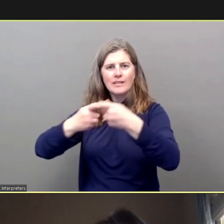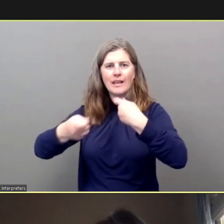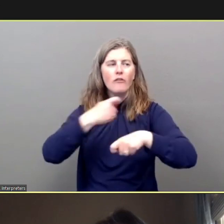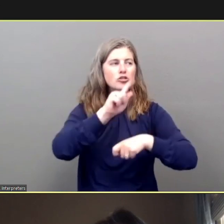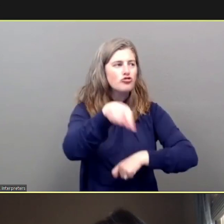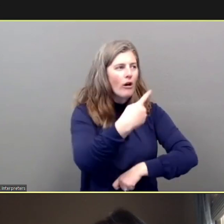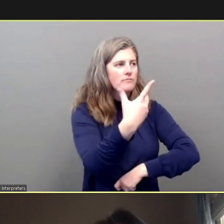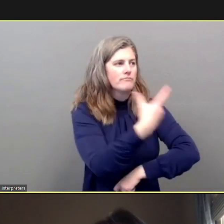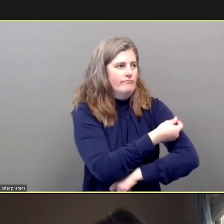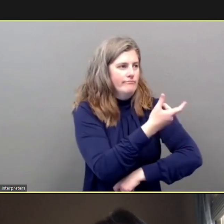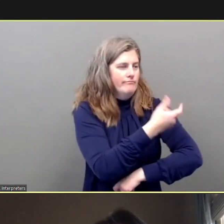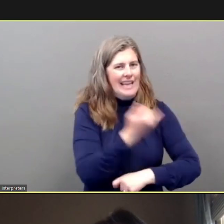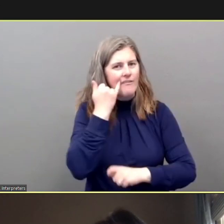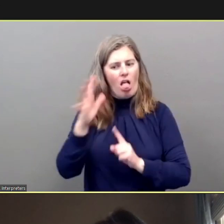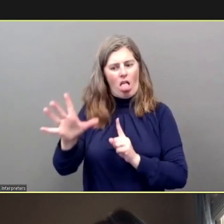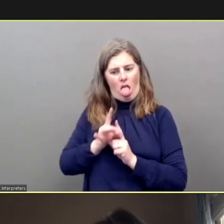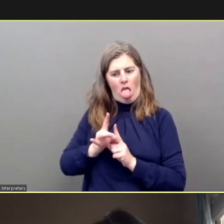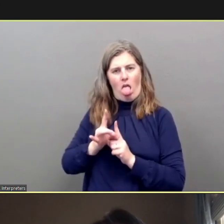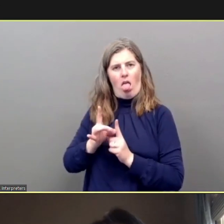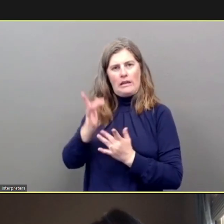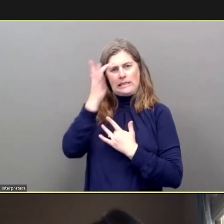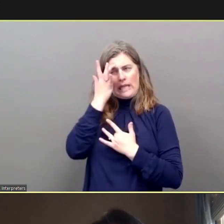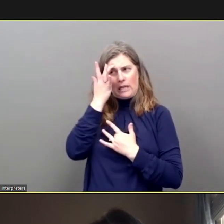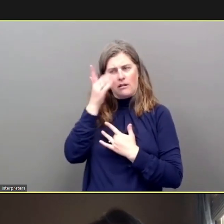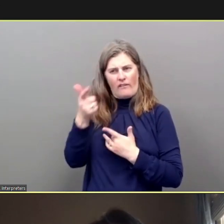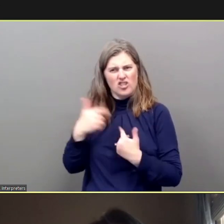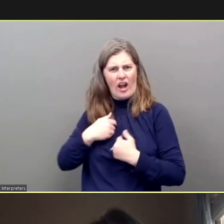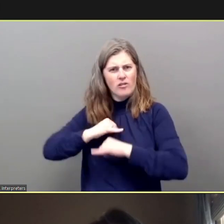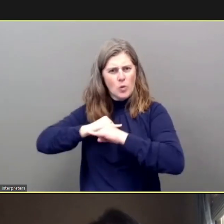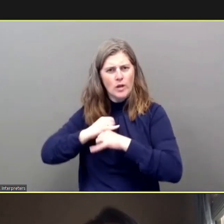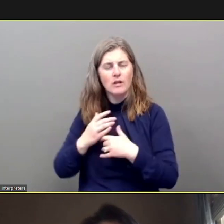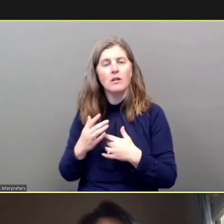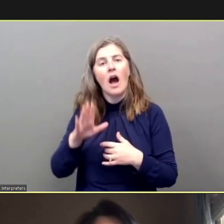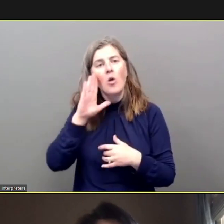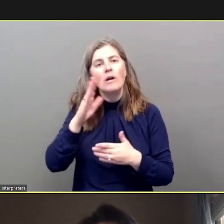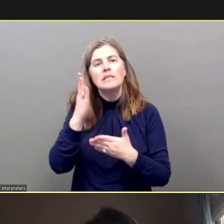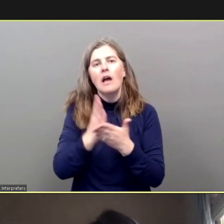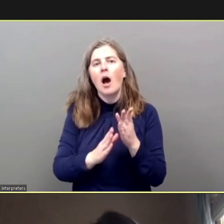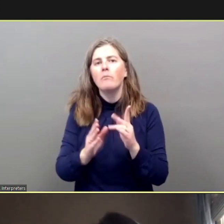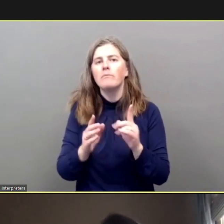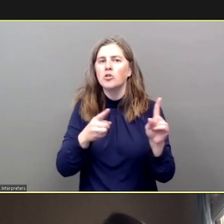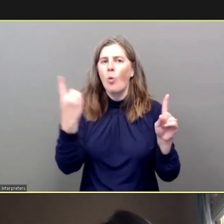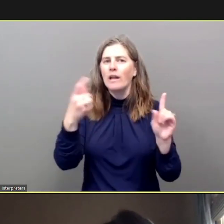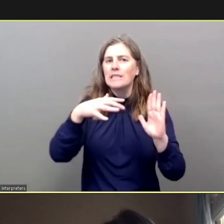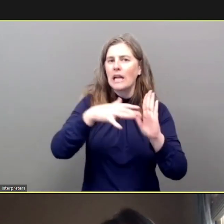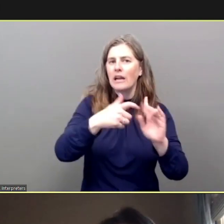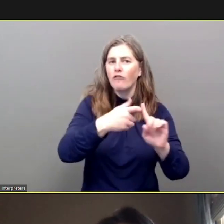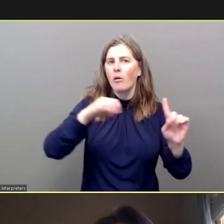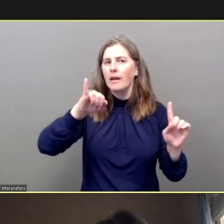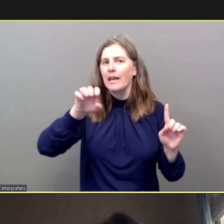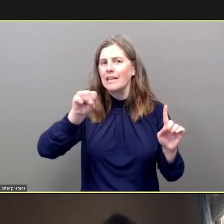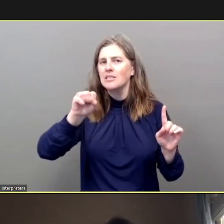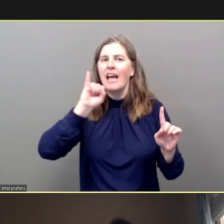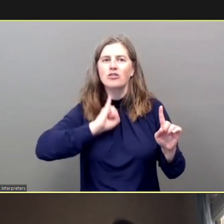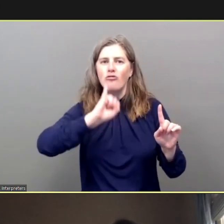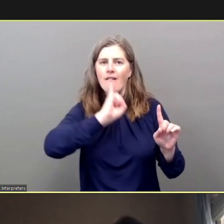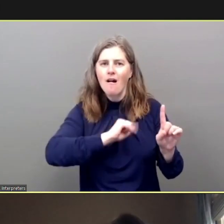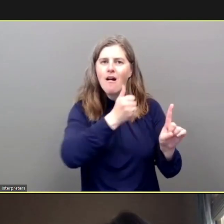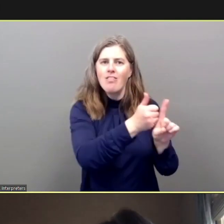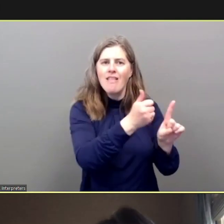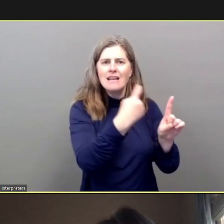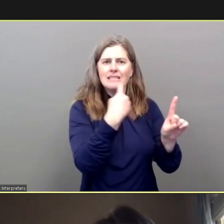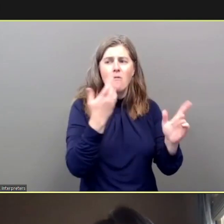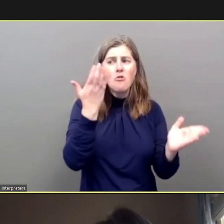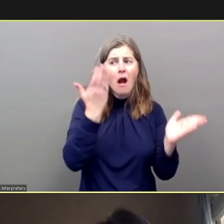So other folks are highlighting this Israeli study as well, suggesting that perhaps natural immunity from an infection might